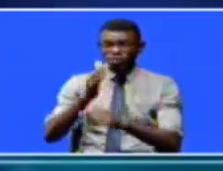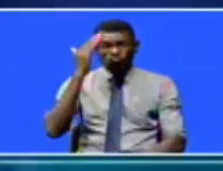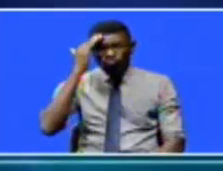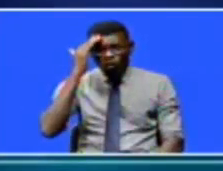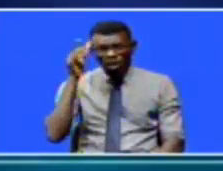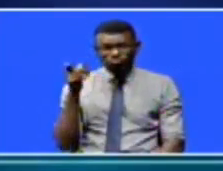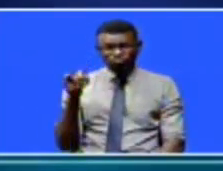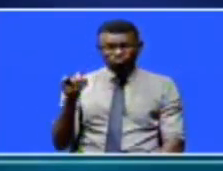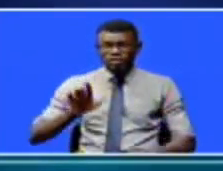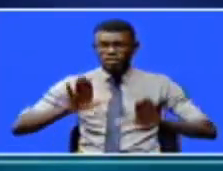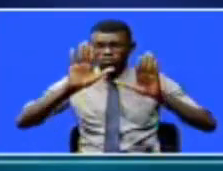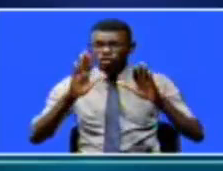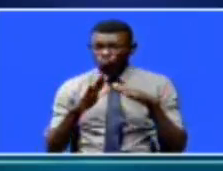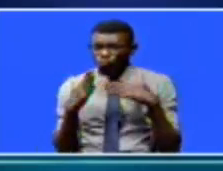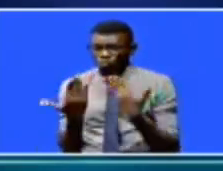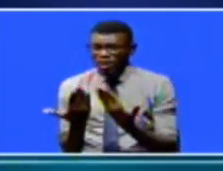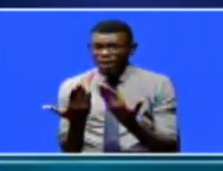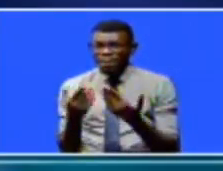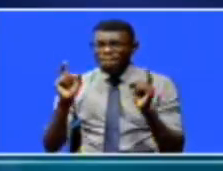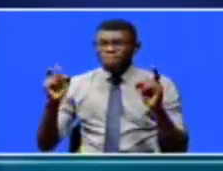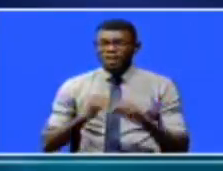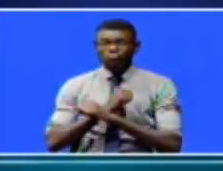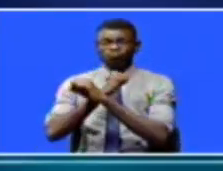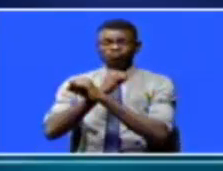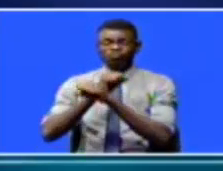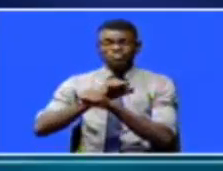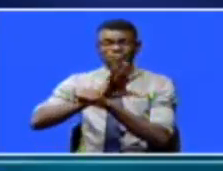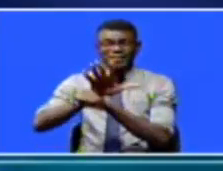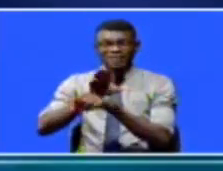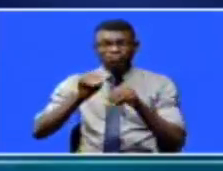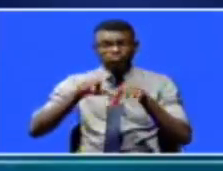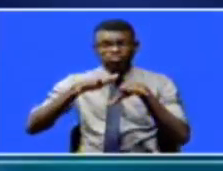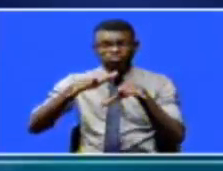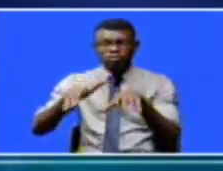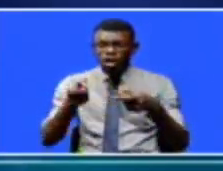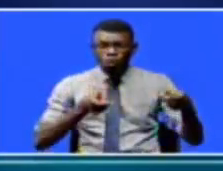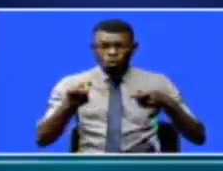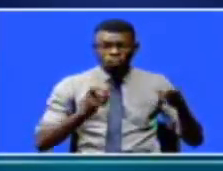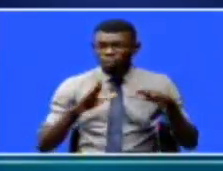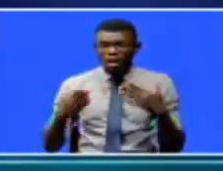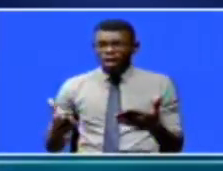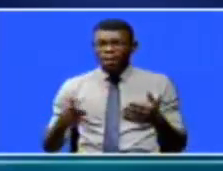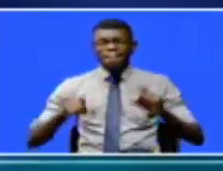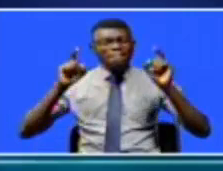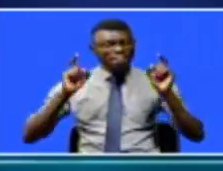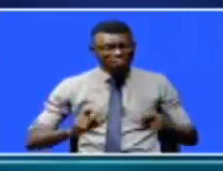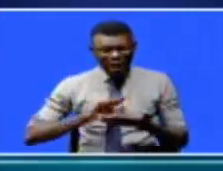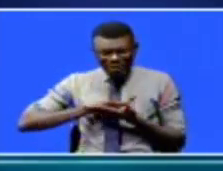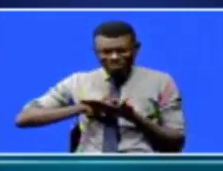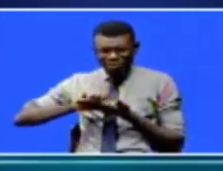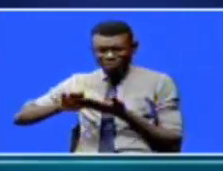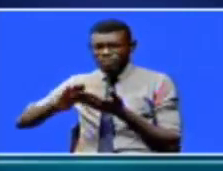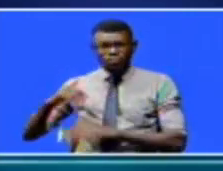key component is that of infection prevention and control by maintaining the highest standards of hygiene